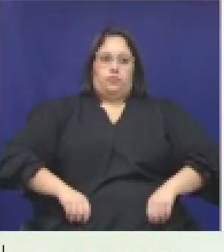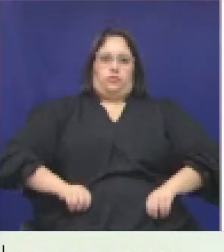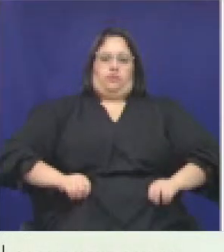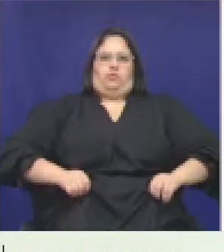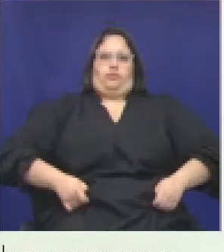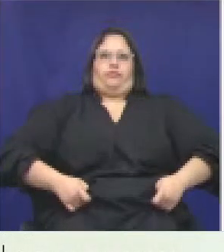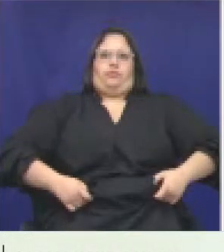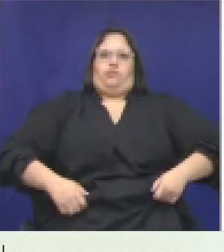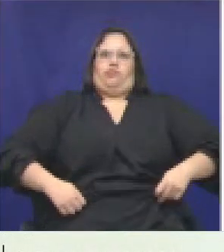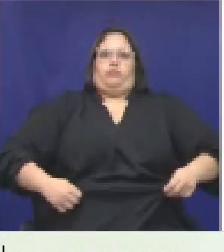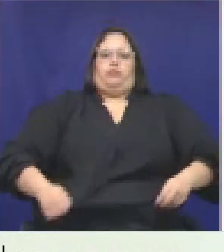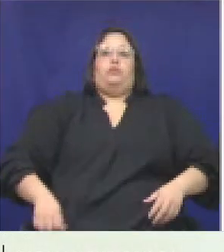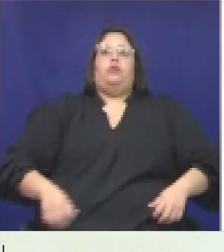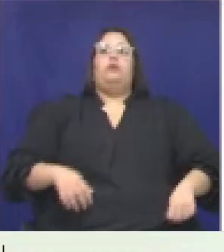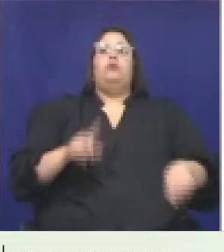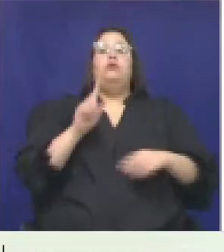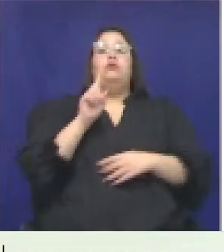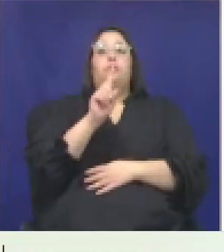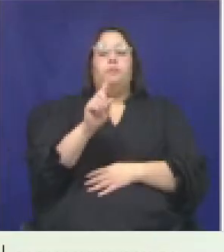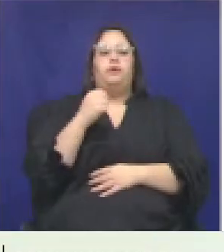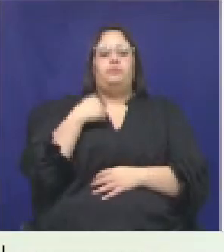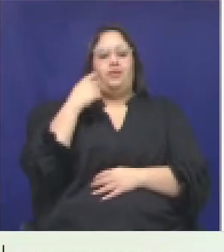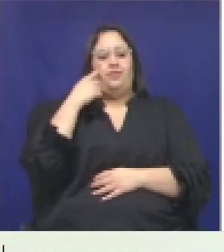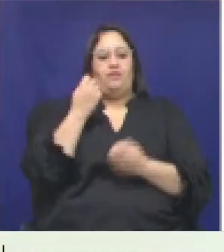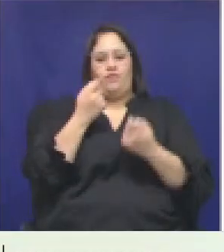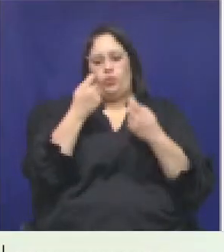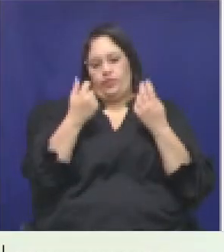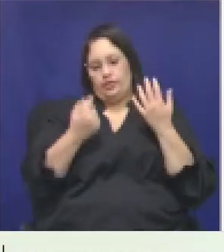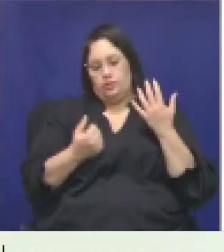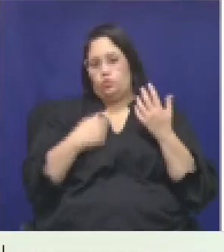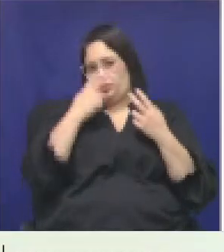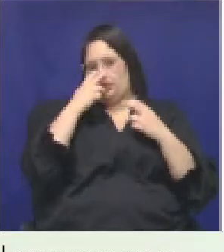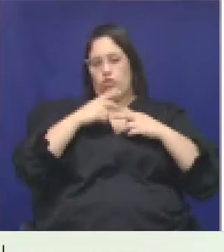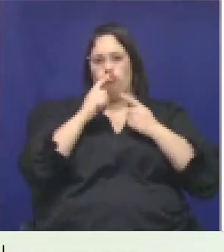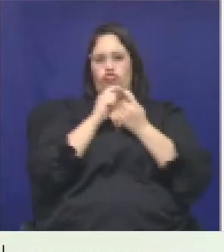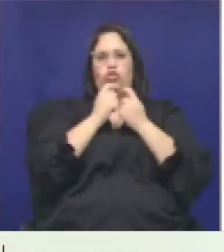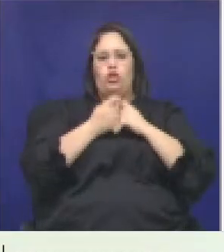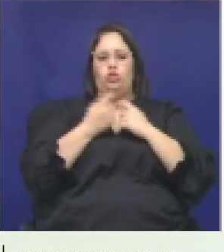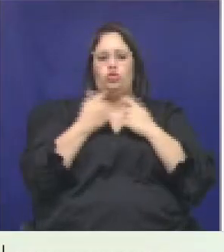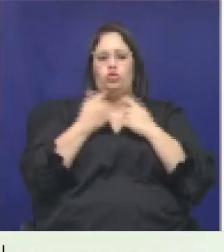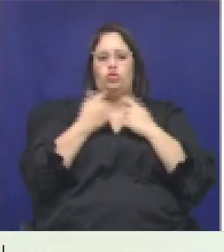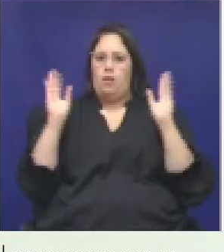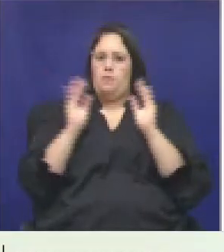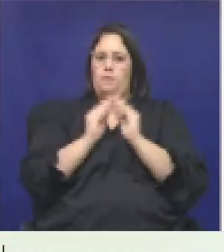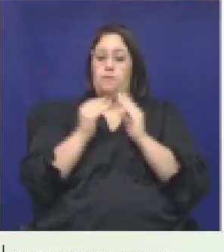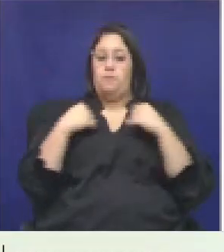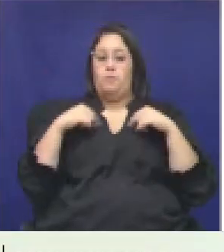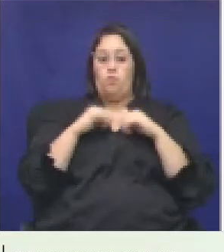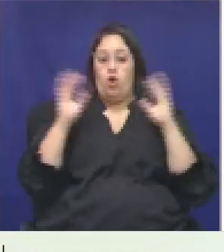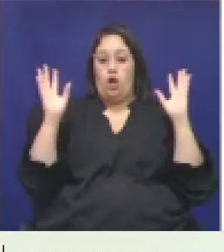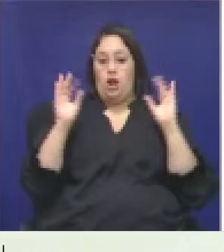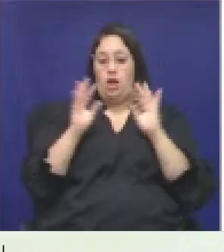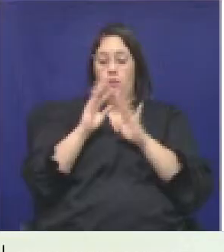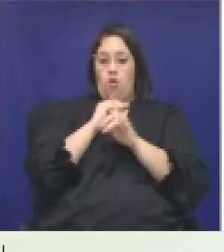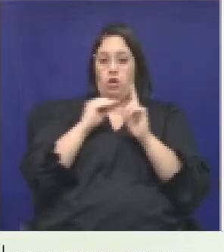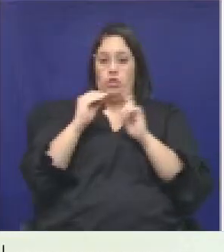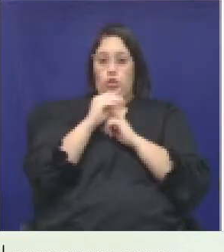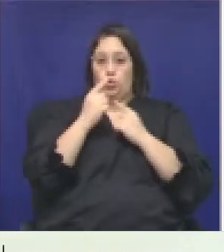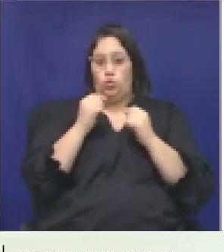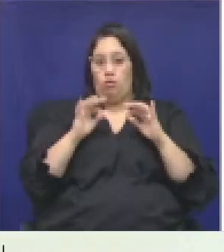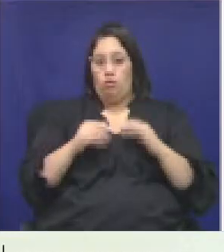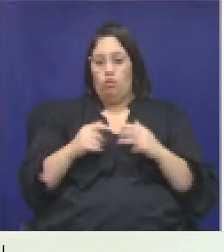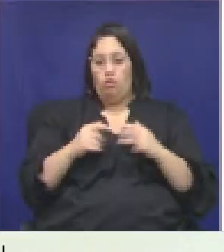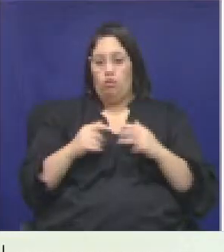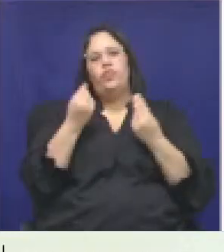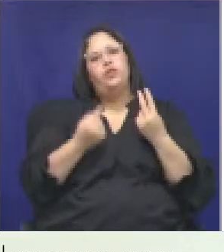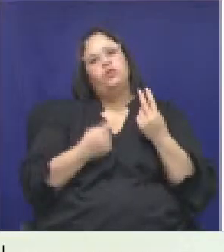But that said, I think there's a couple of things that we need to change in our collective orientation. We need to change a couple of things.